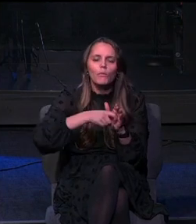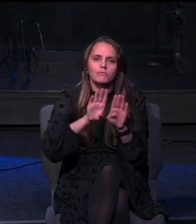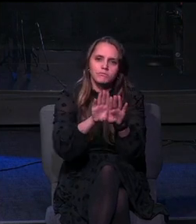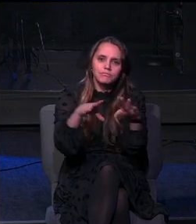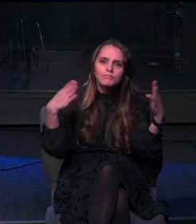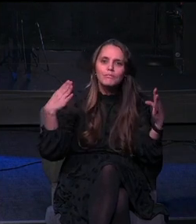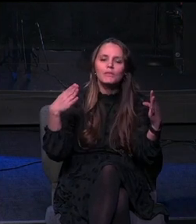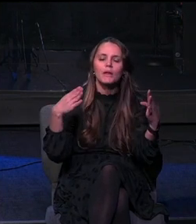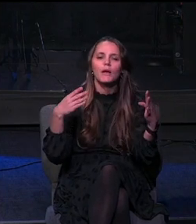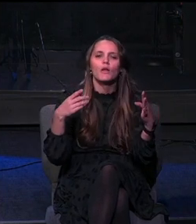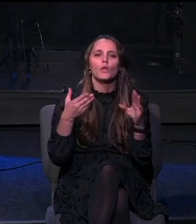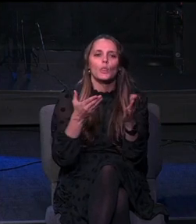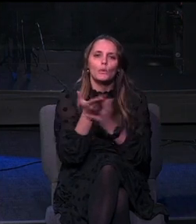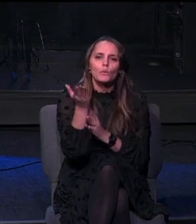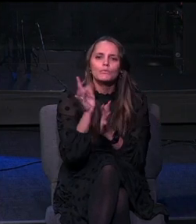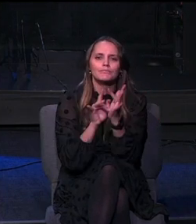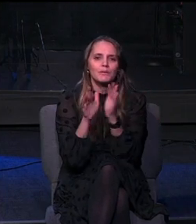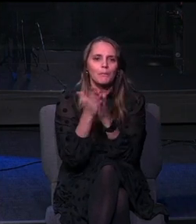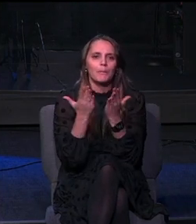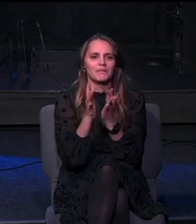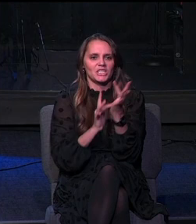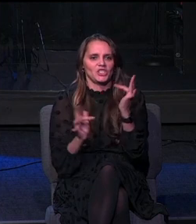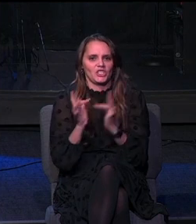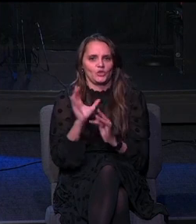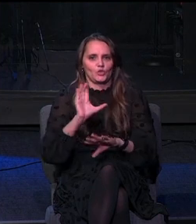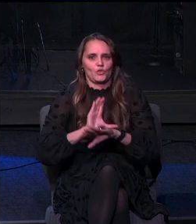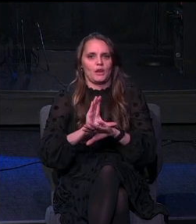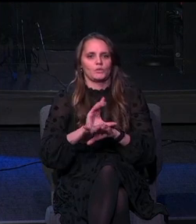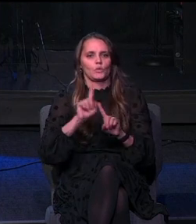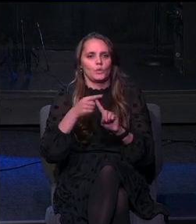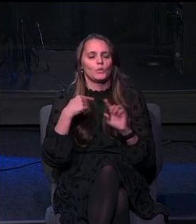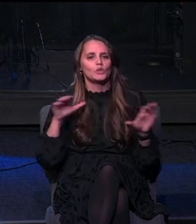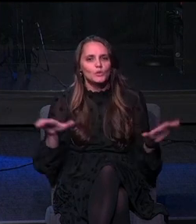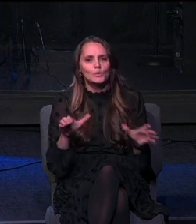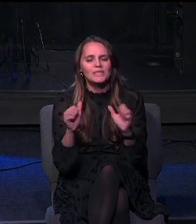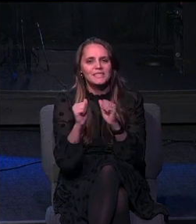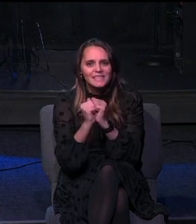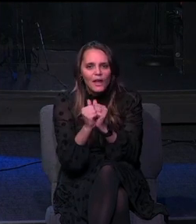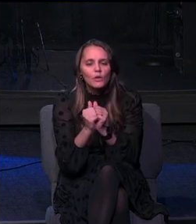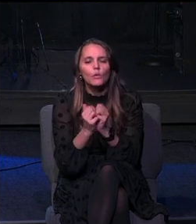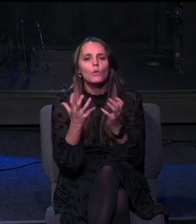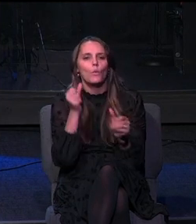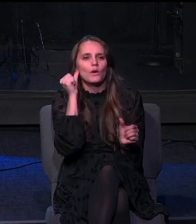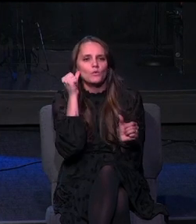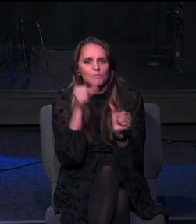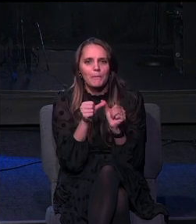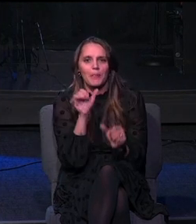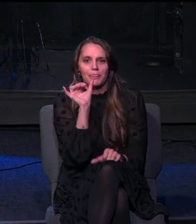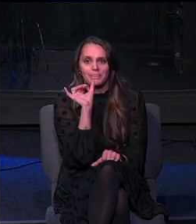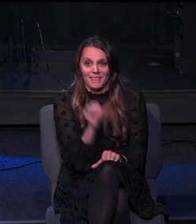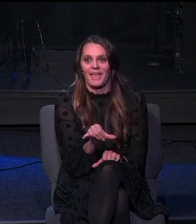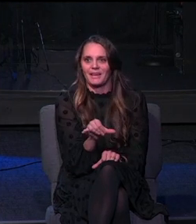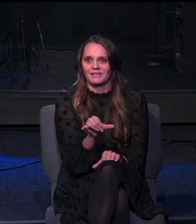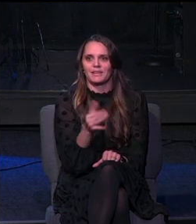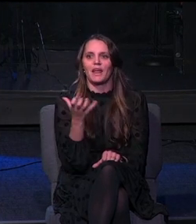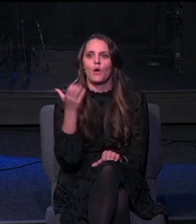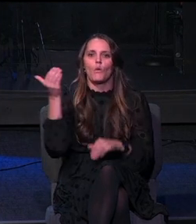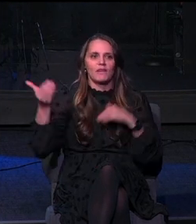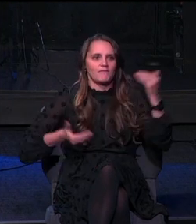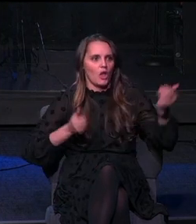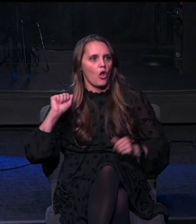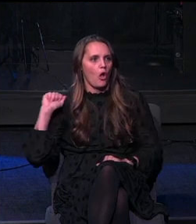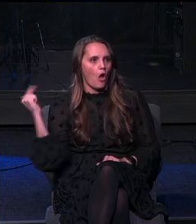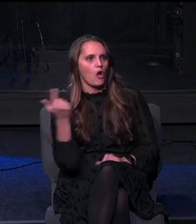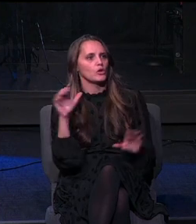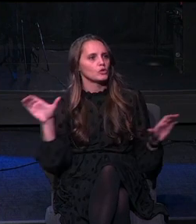So when we partake in that together, that's what we remember. And that's what I want to invite us all to do together right now.